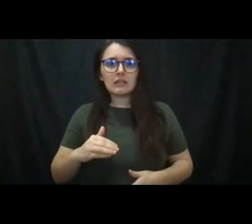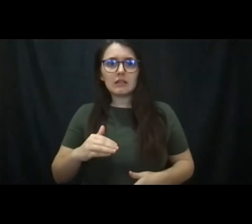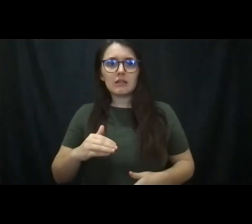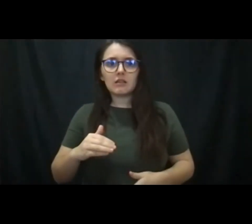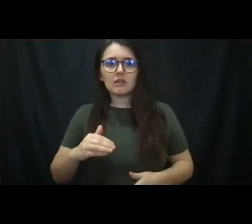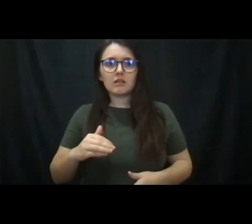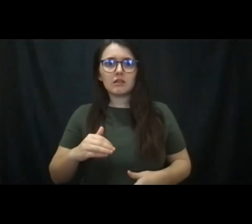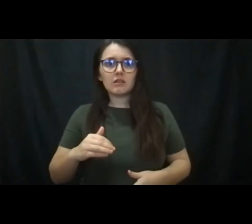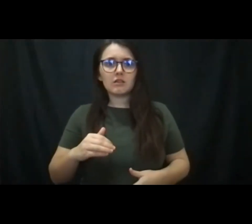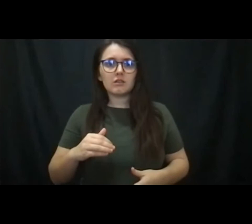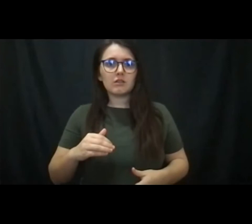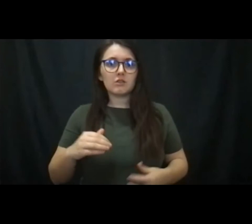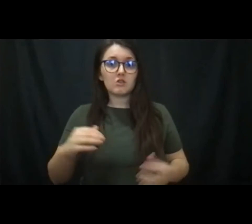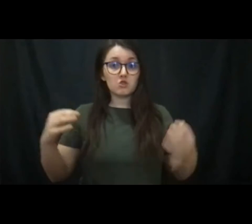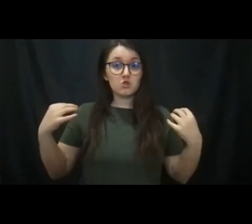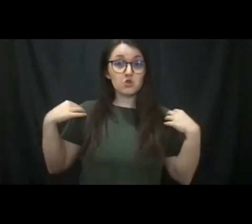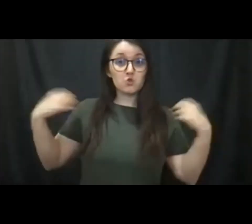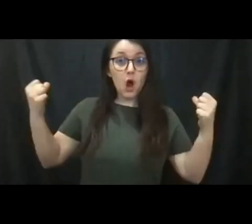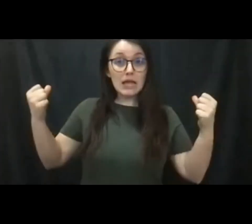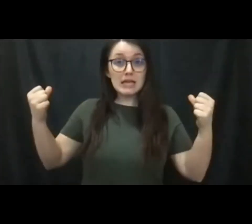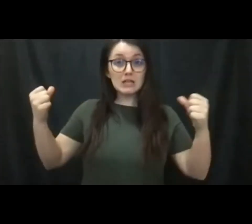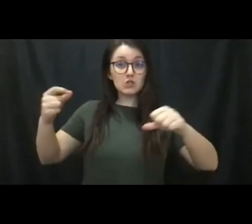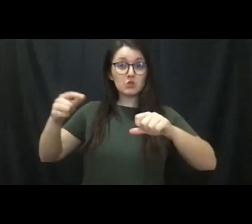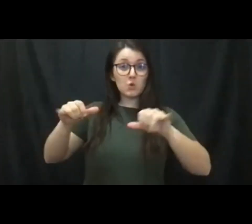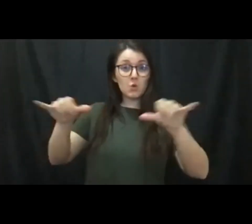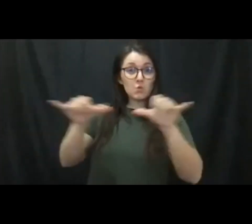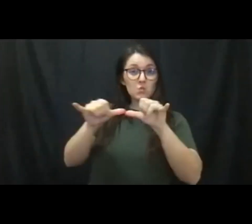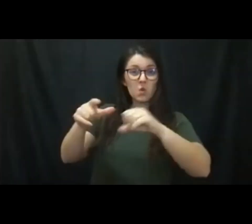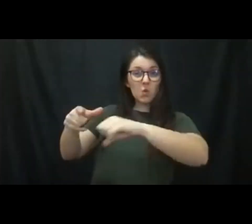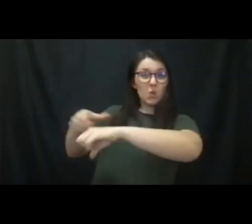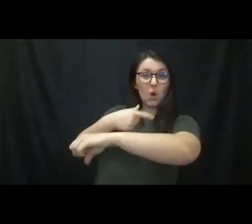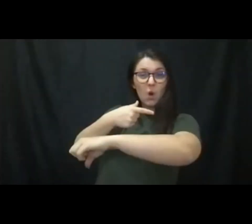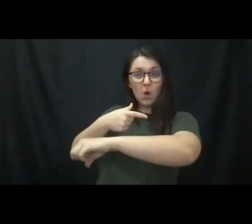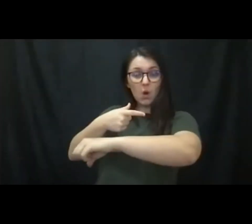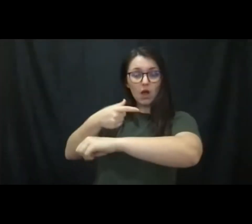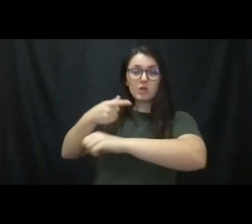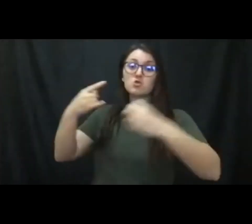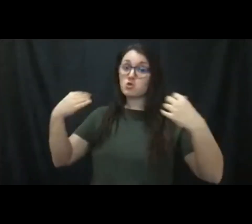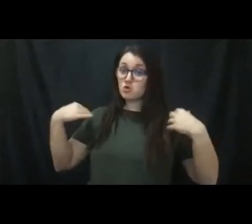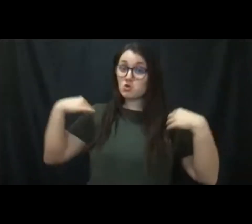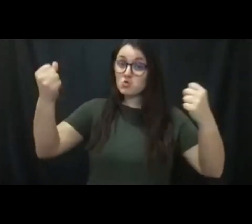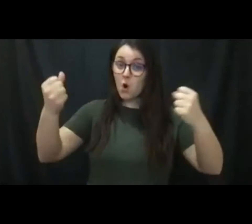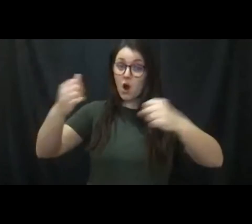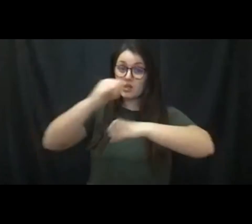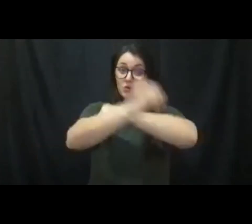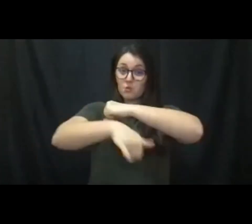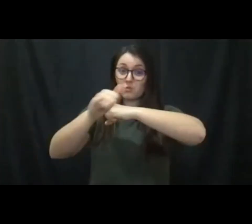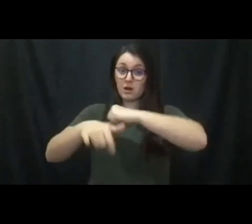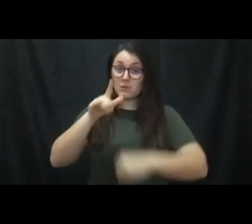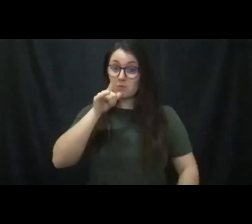whale? The strongest or the longest? The strongest. The strongest whale. What's the strongest